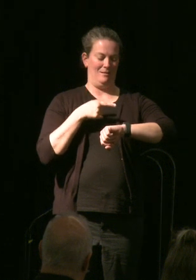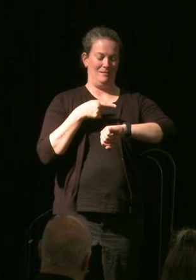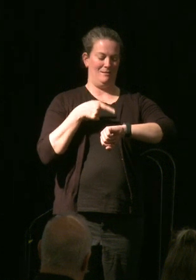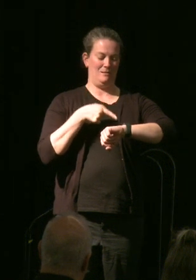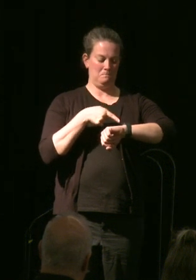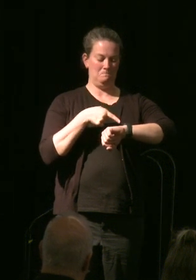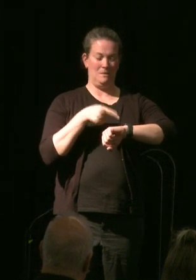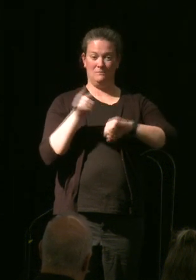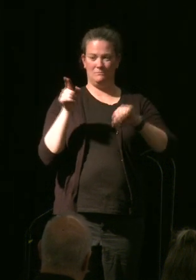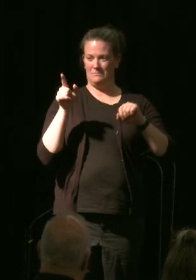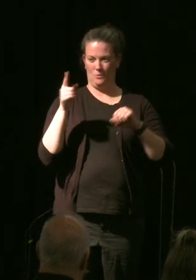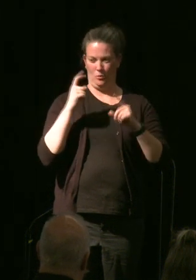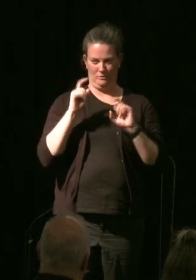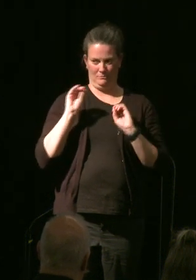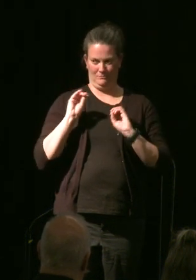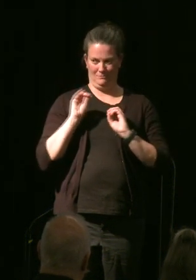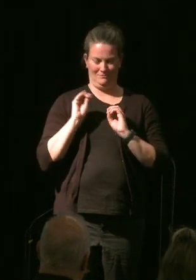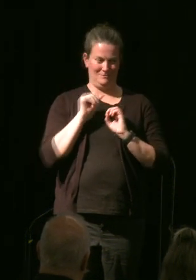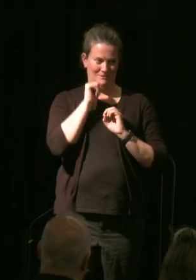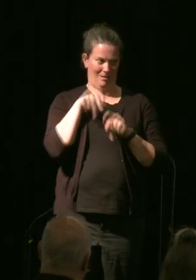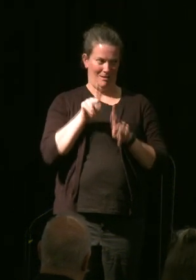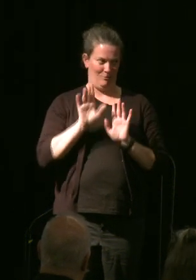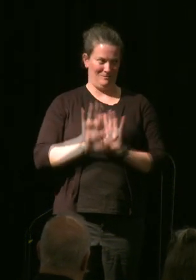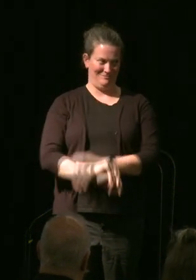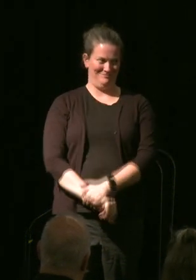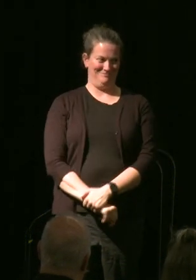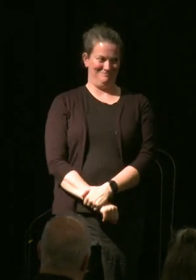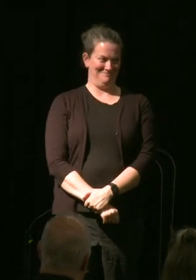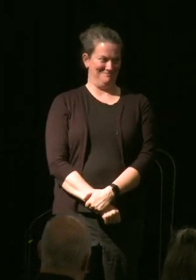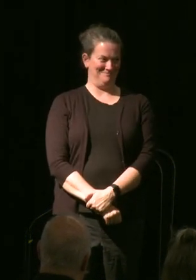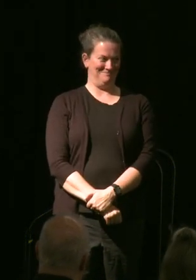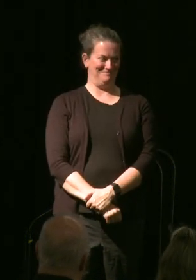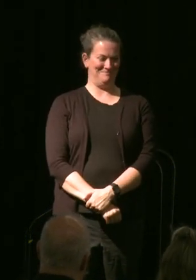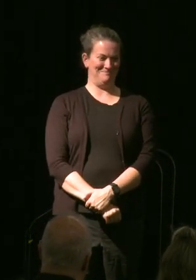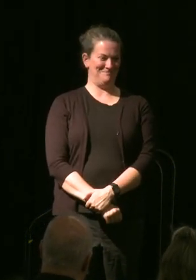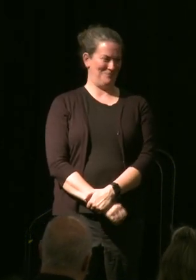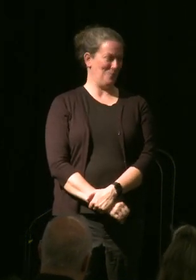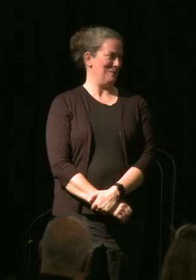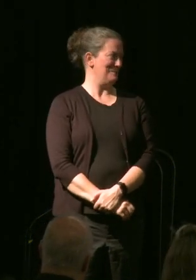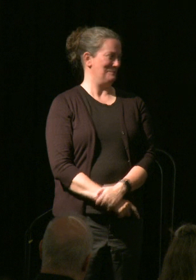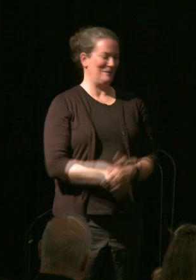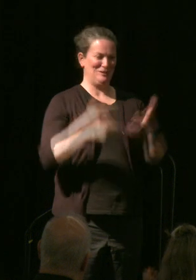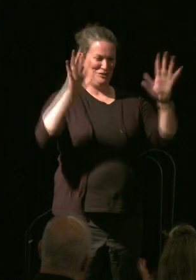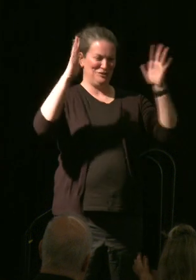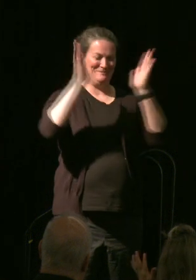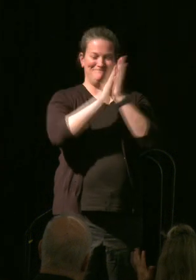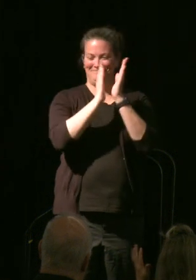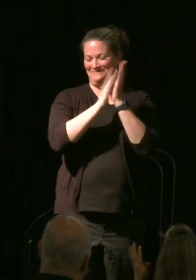questions. Yes. Okay.